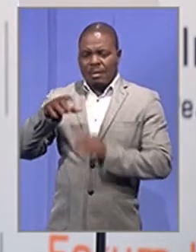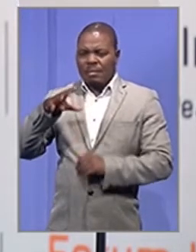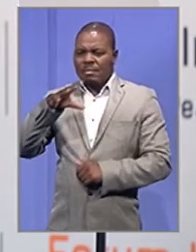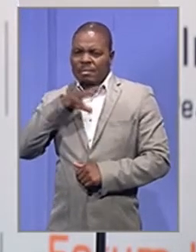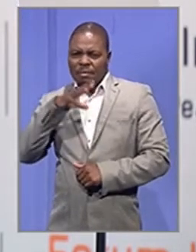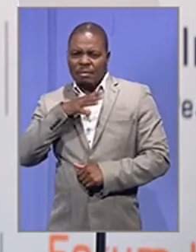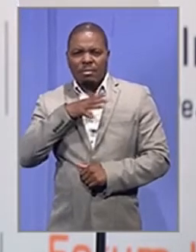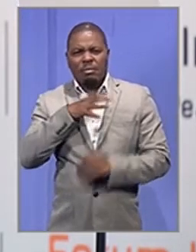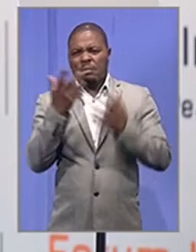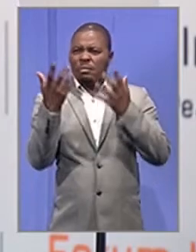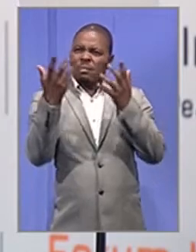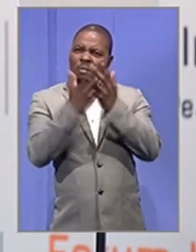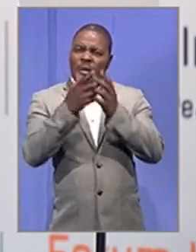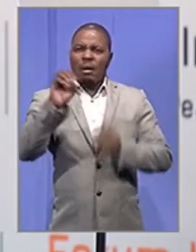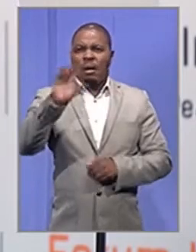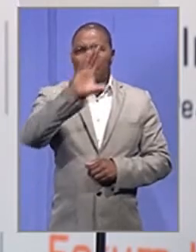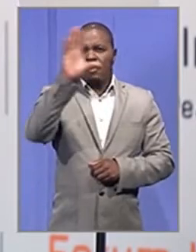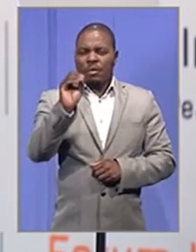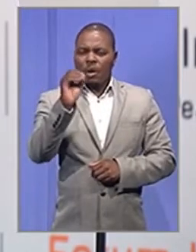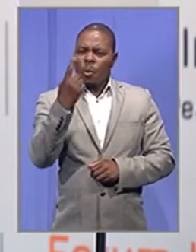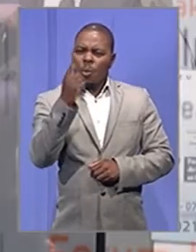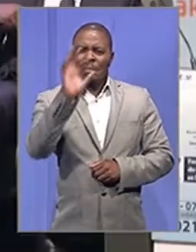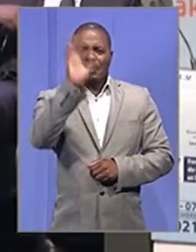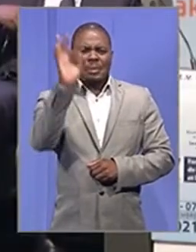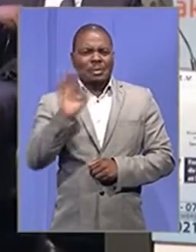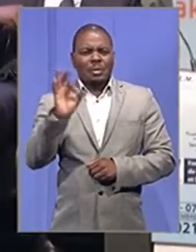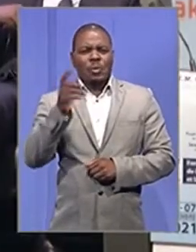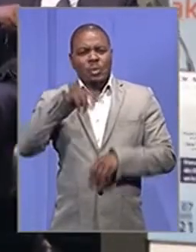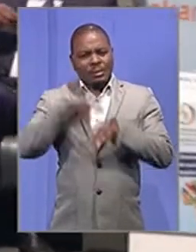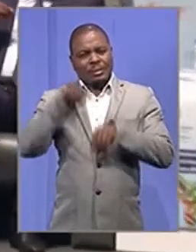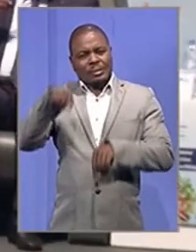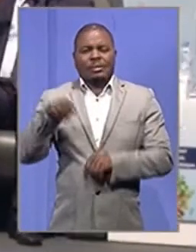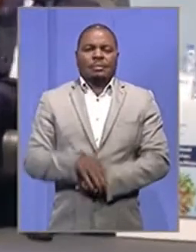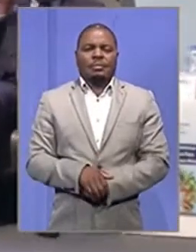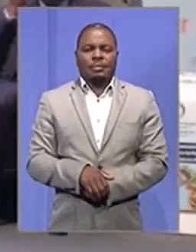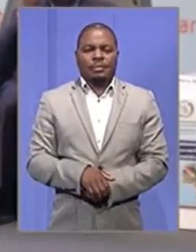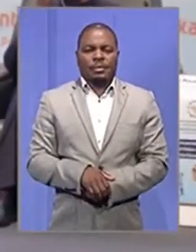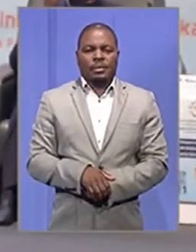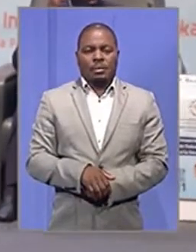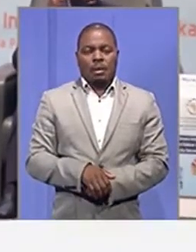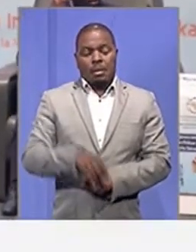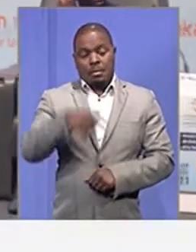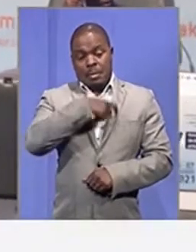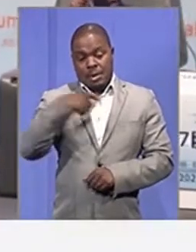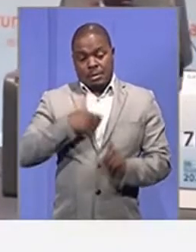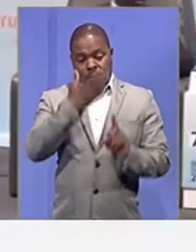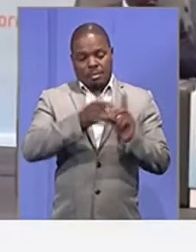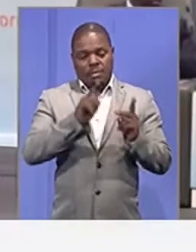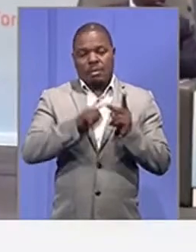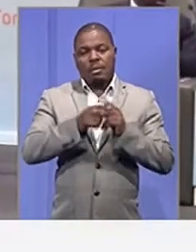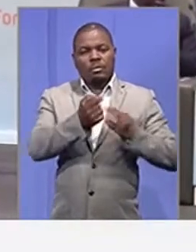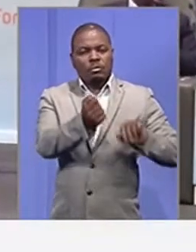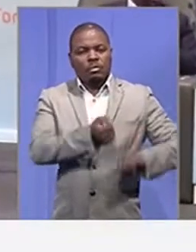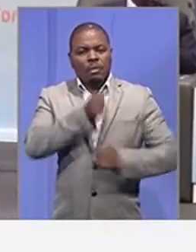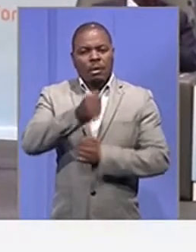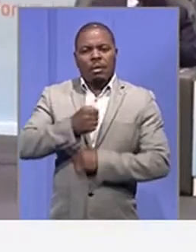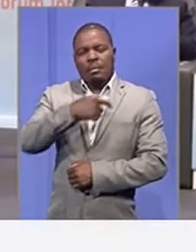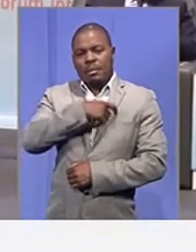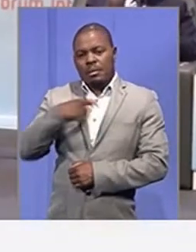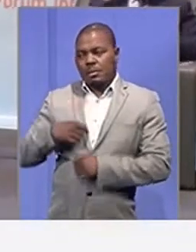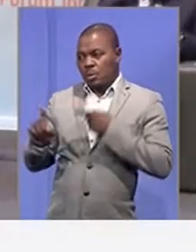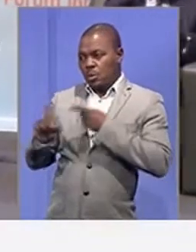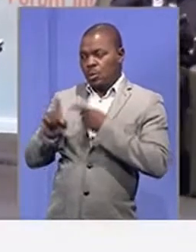of vaccines needed on the continent. Mopresidente ga mmogo le molekane ka ena ka kemo wa Senegal Macky Sall